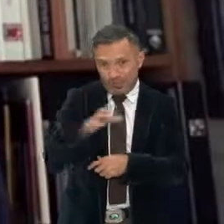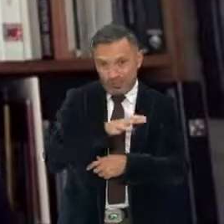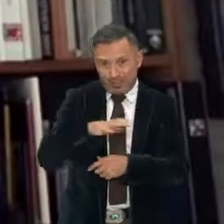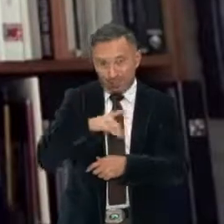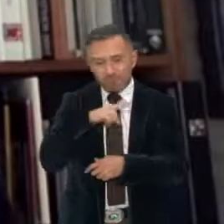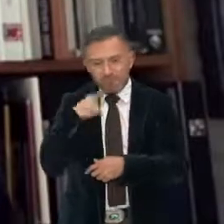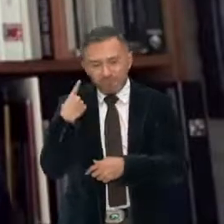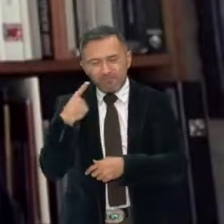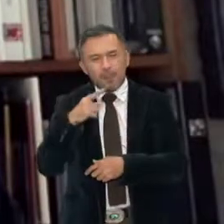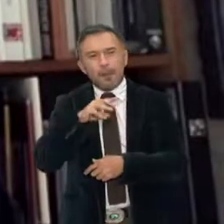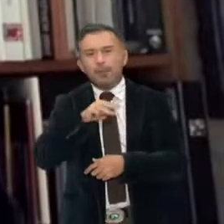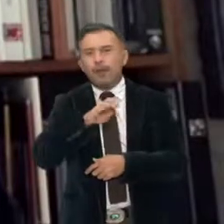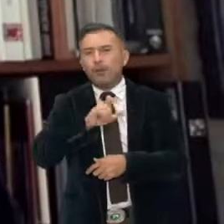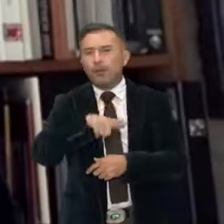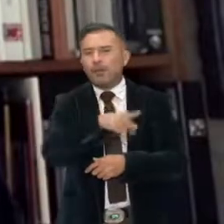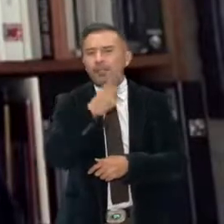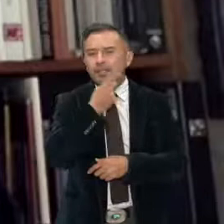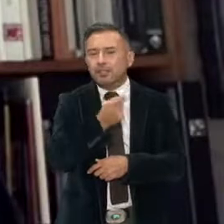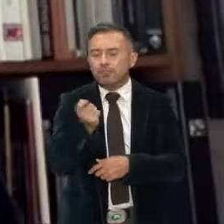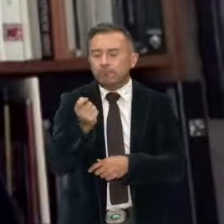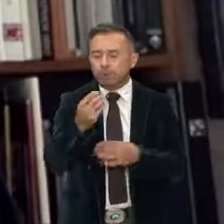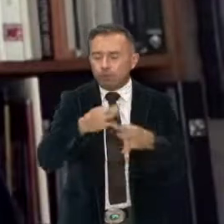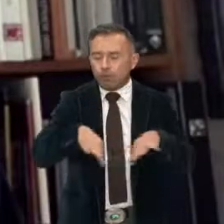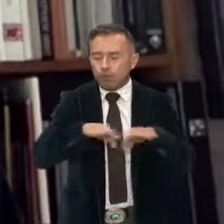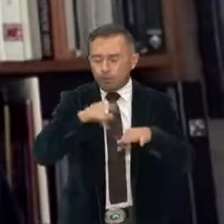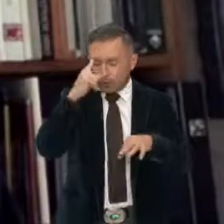shows what Manuel was mentioning